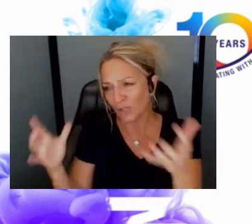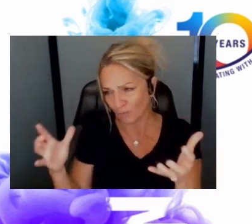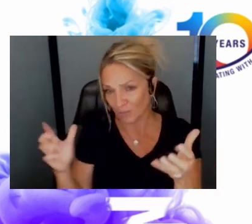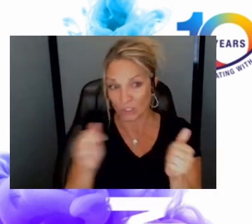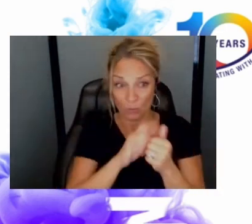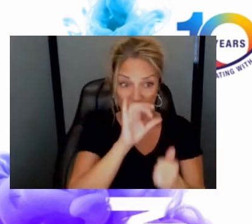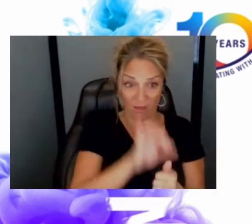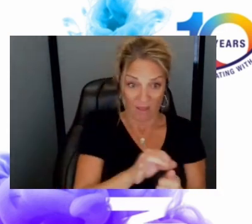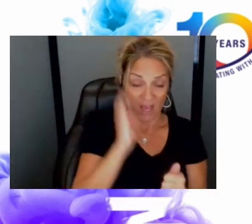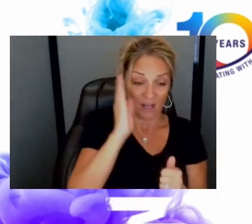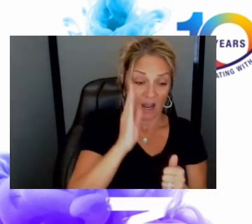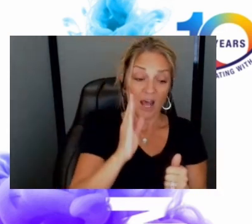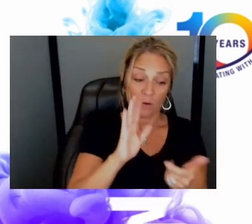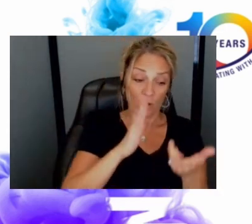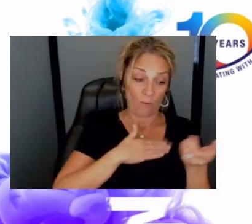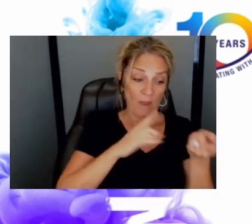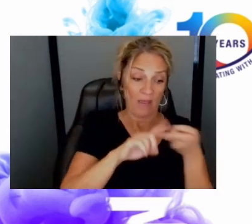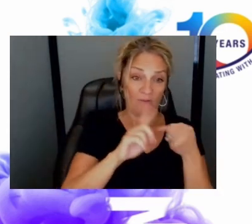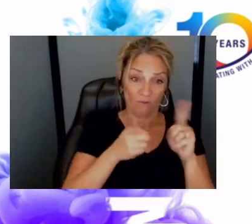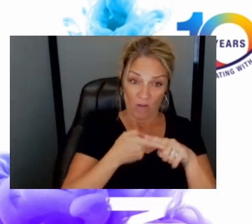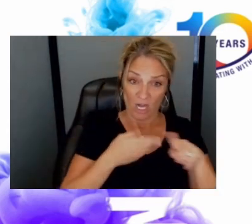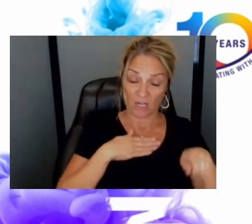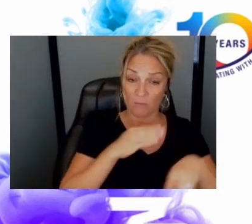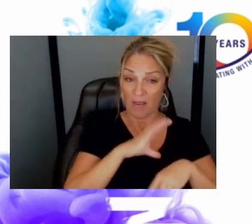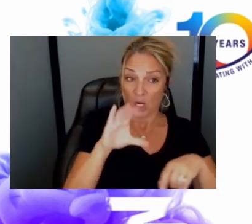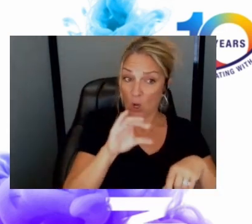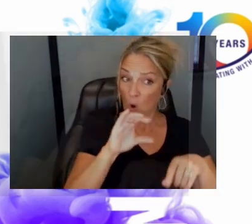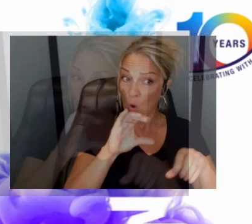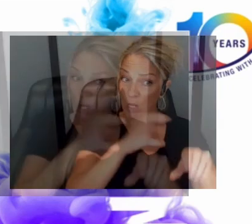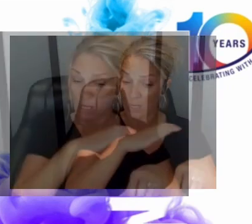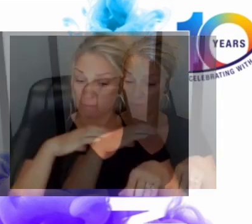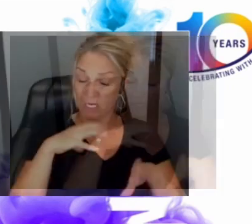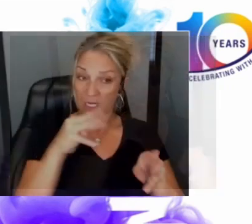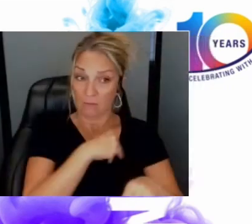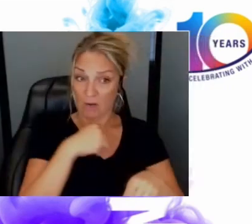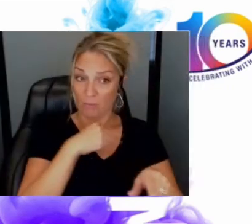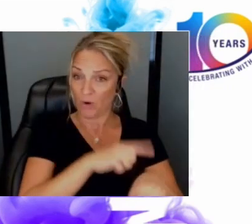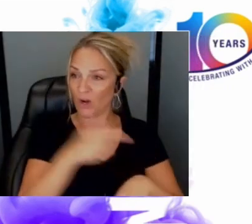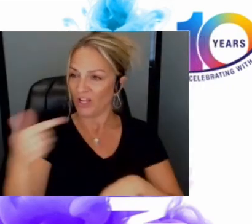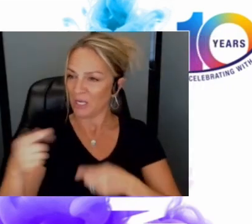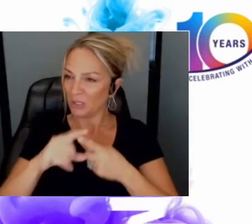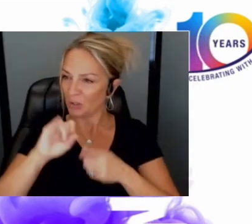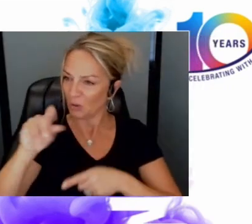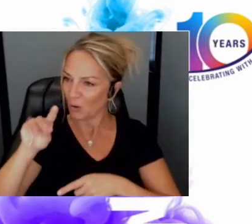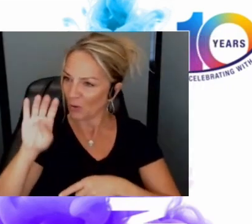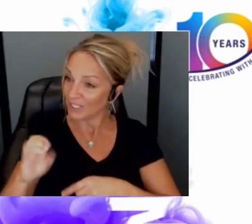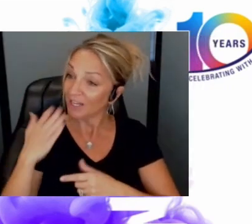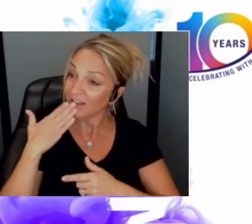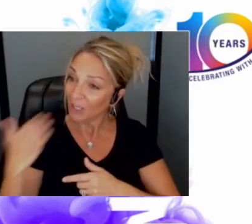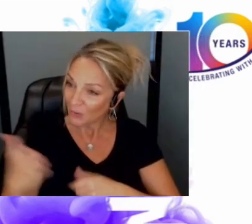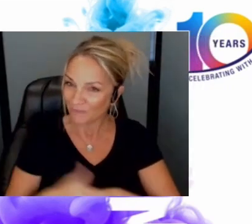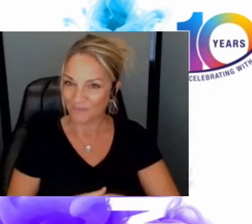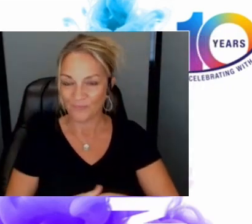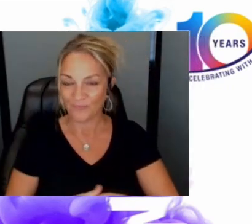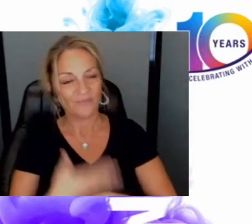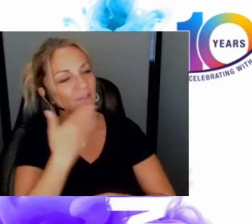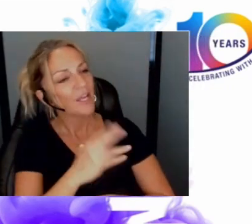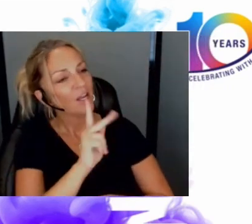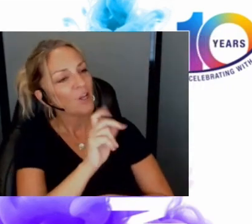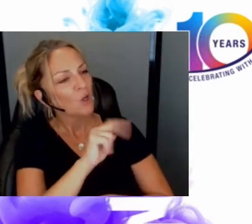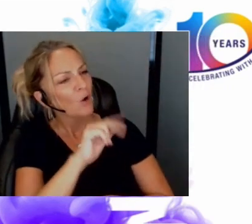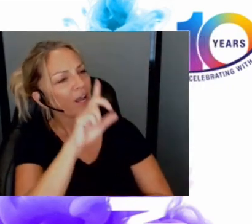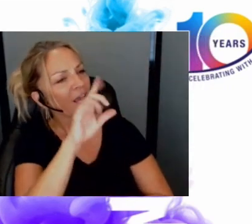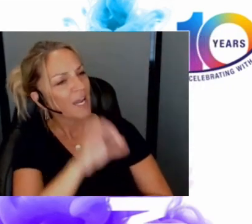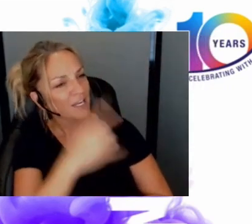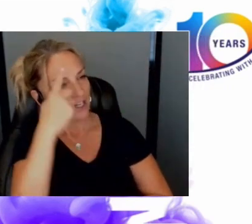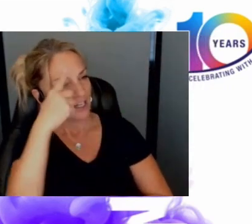friend and my co-committee member, Ozil. Thank you. Thank you, Kennedy, for